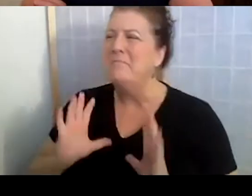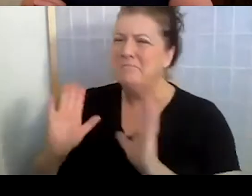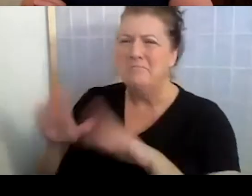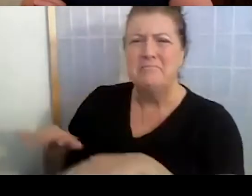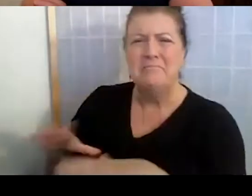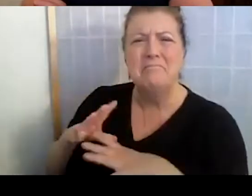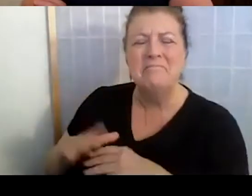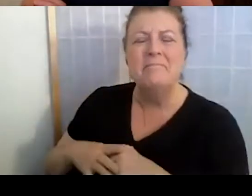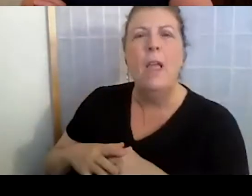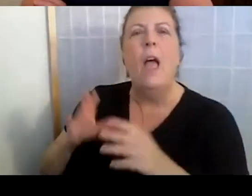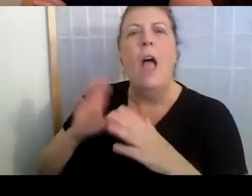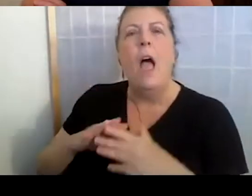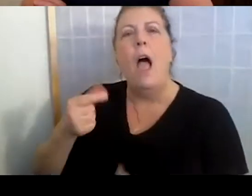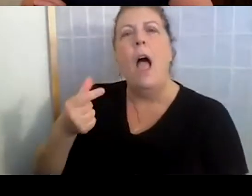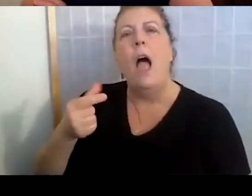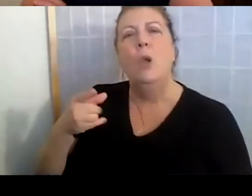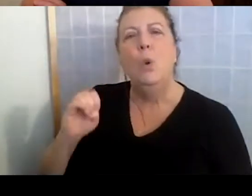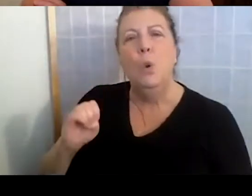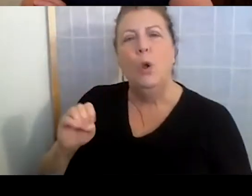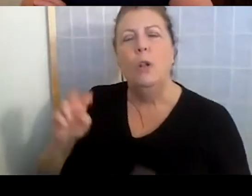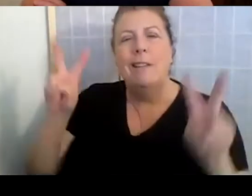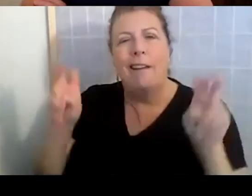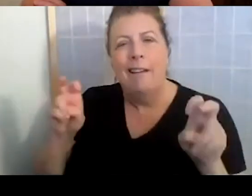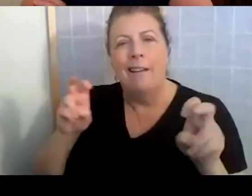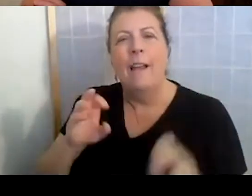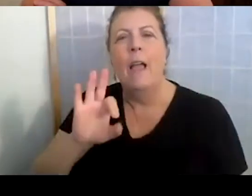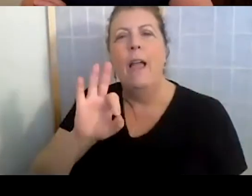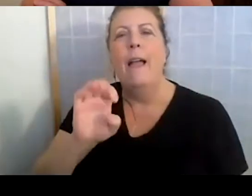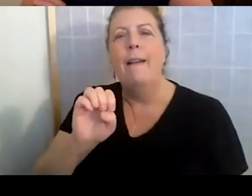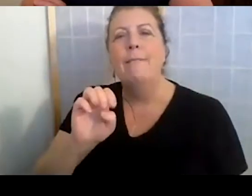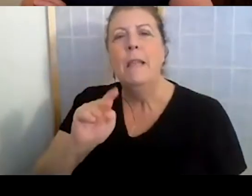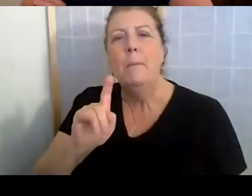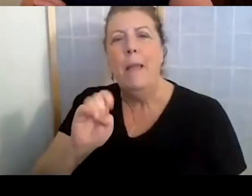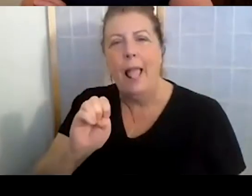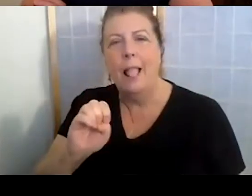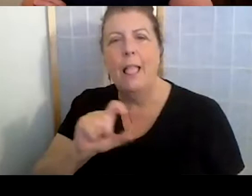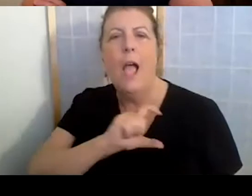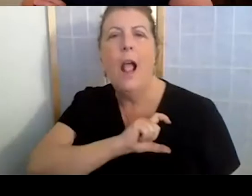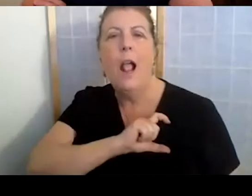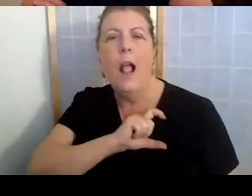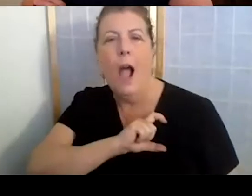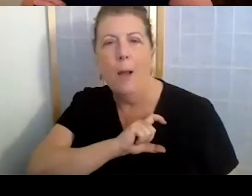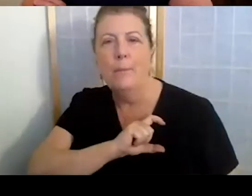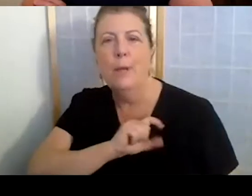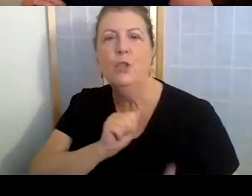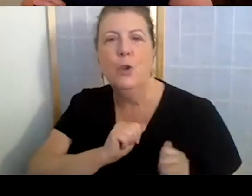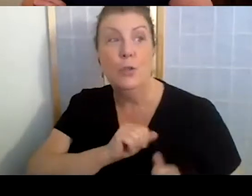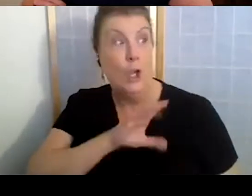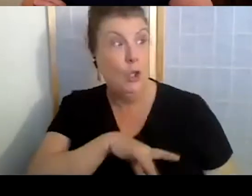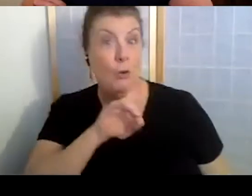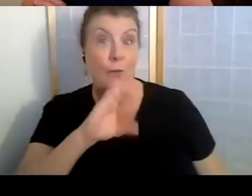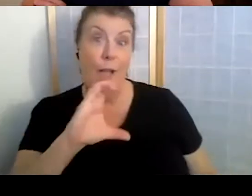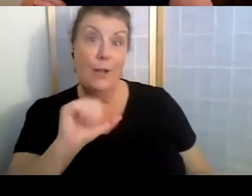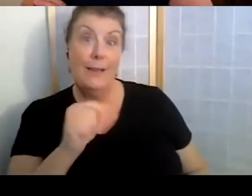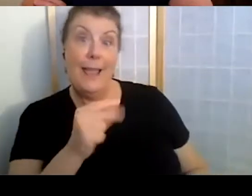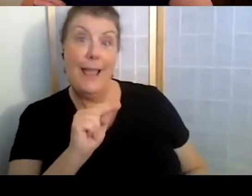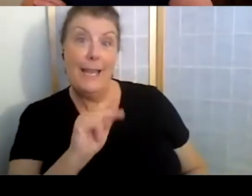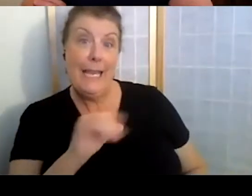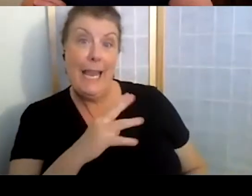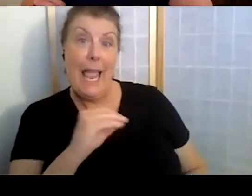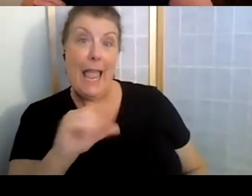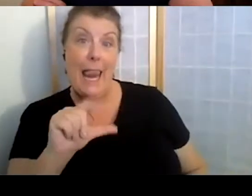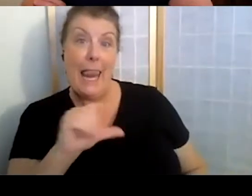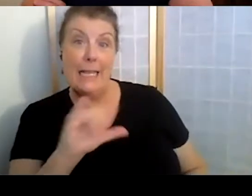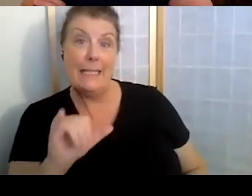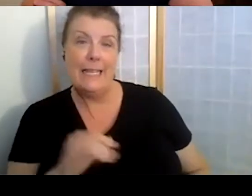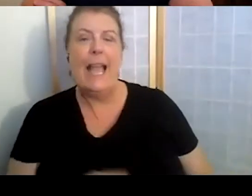I Googled female cop shows earlier this afternoon. You found Cagney and Lacey? Yeah, well, I was looking for Cagney and Lacey or for Cold Case or